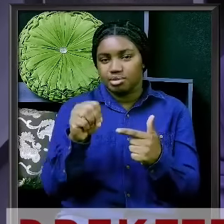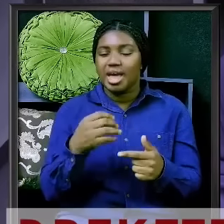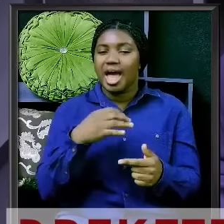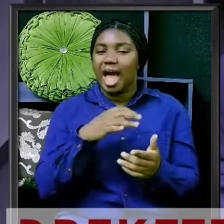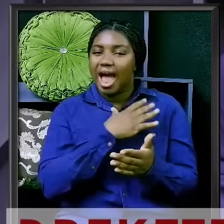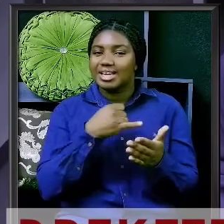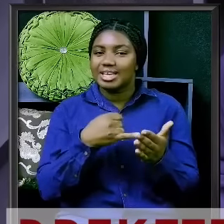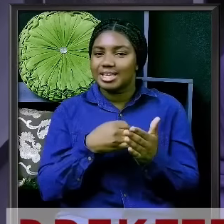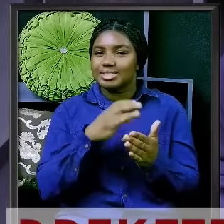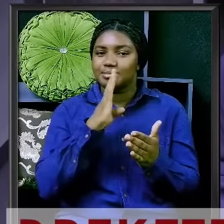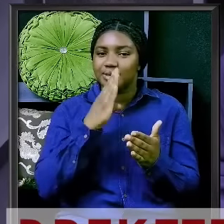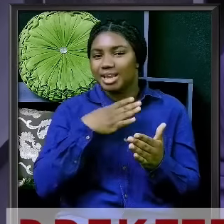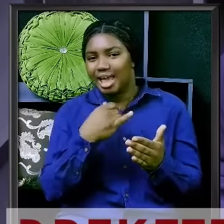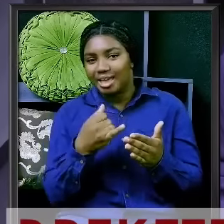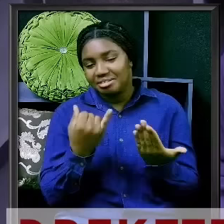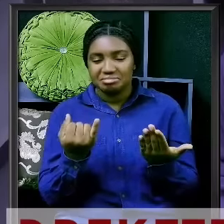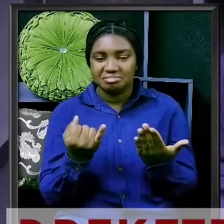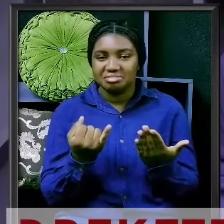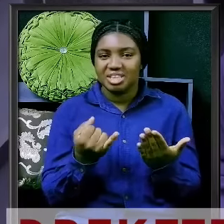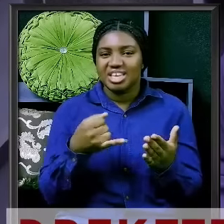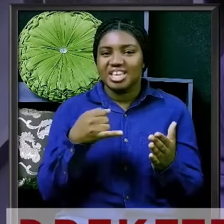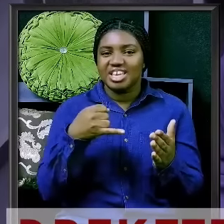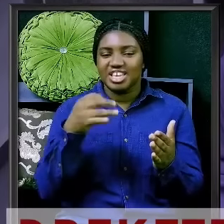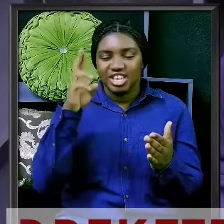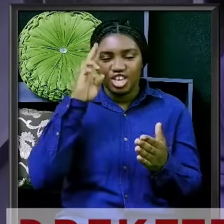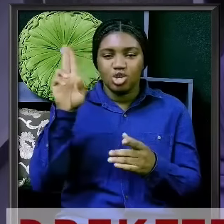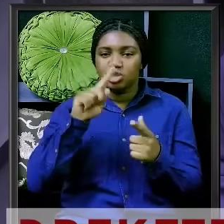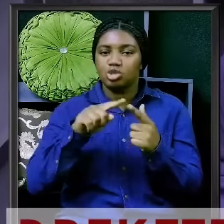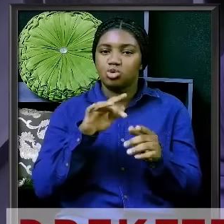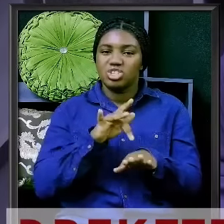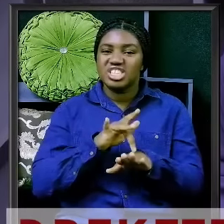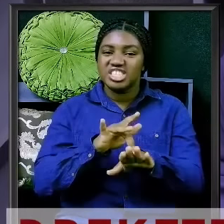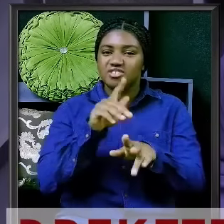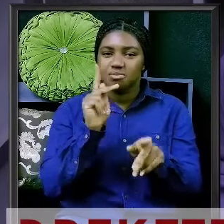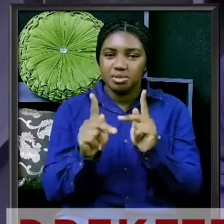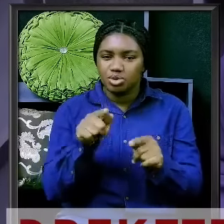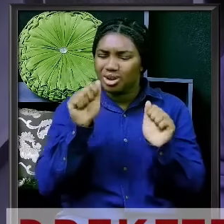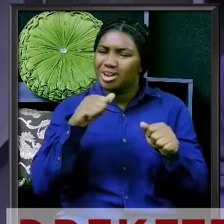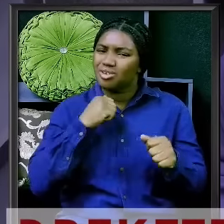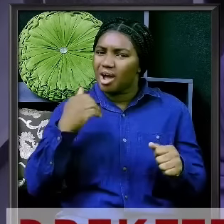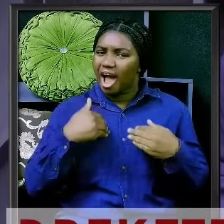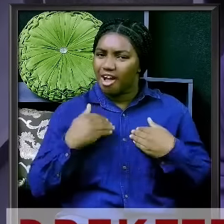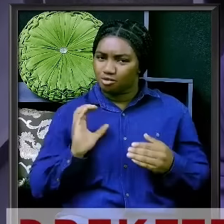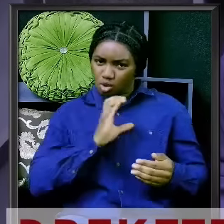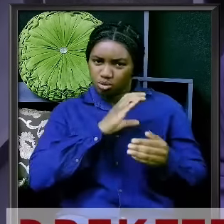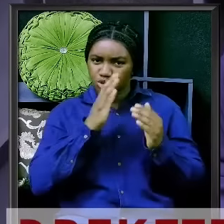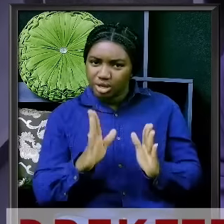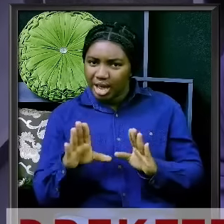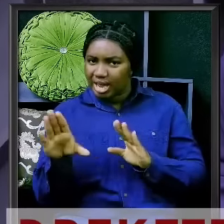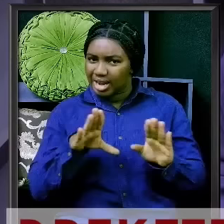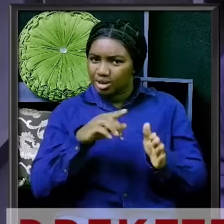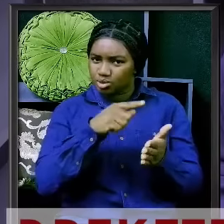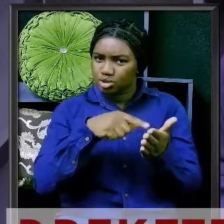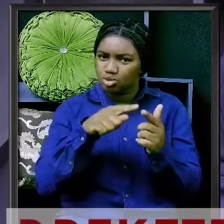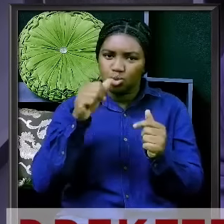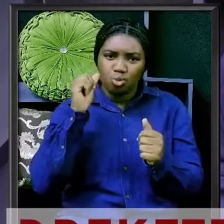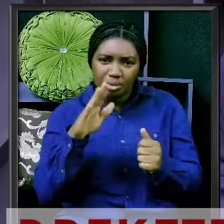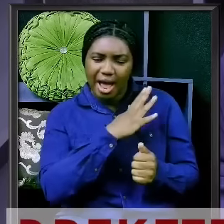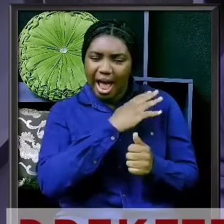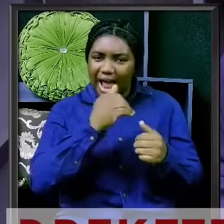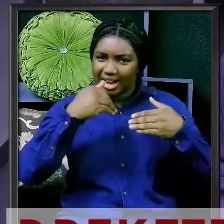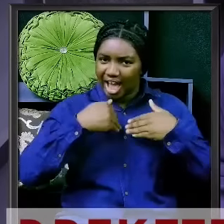like, say, that one, he just take them, they deceive people. Because you no go get commissioner where they do like this to woman. Come again,